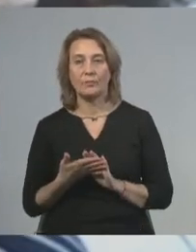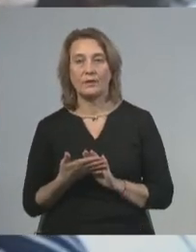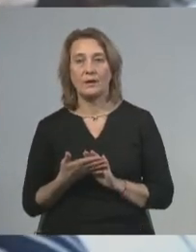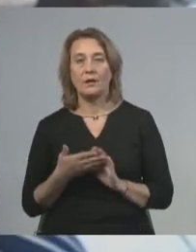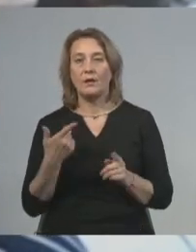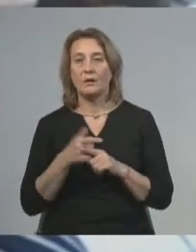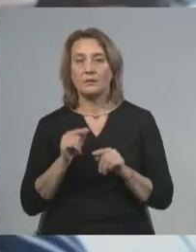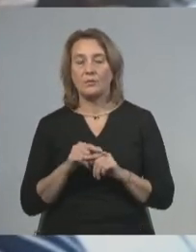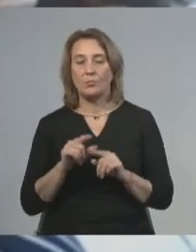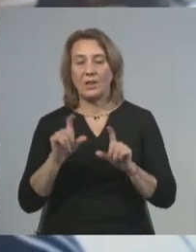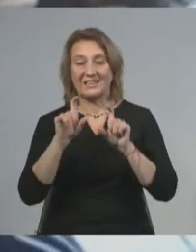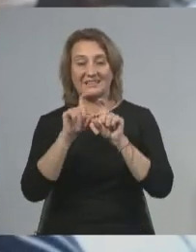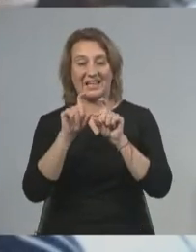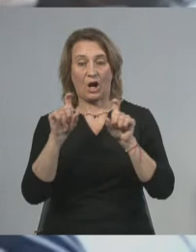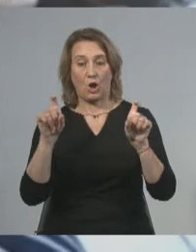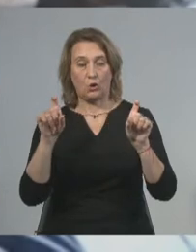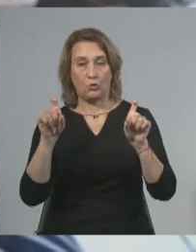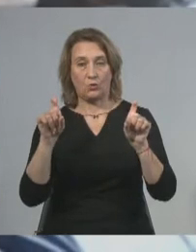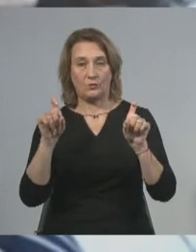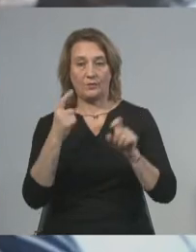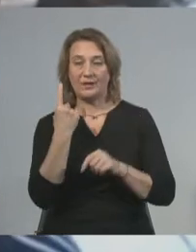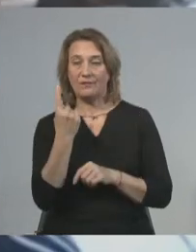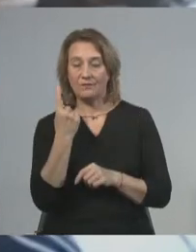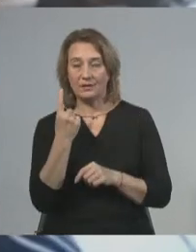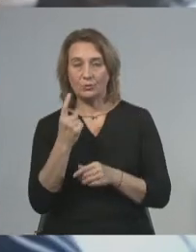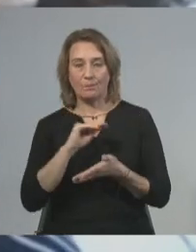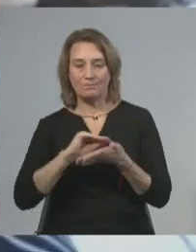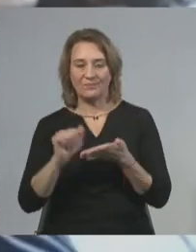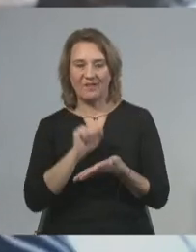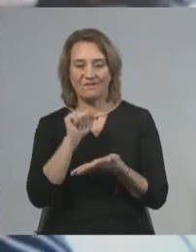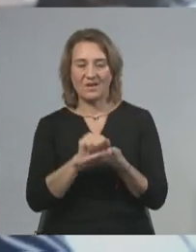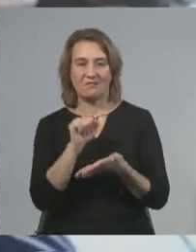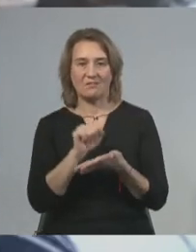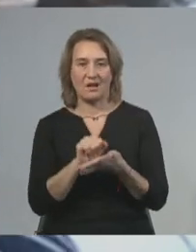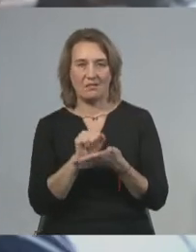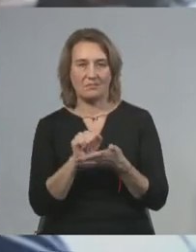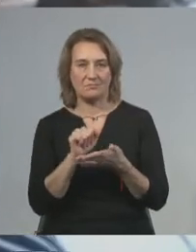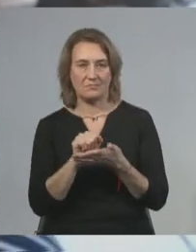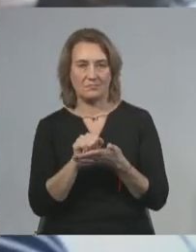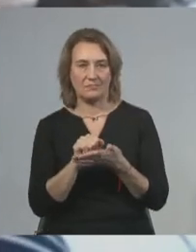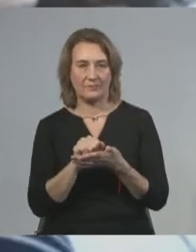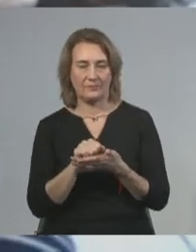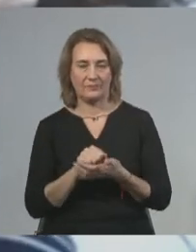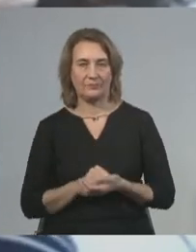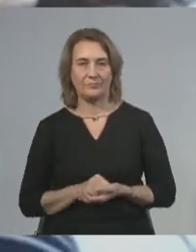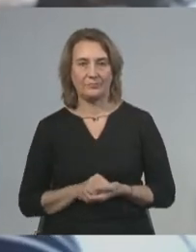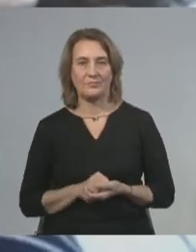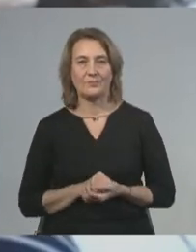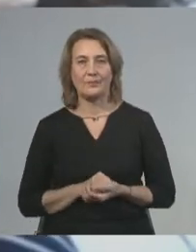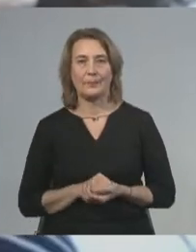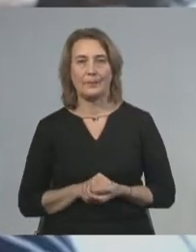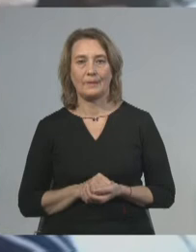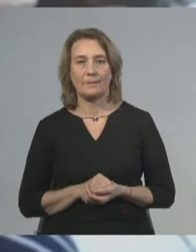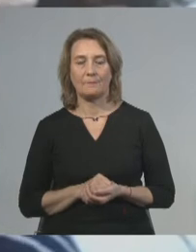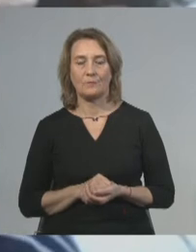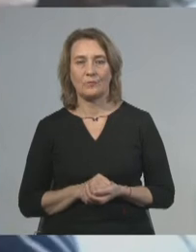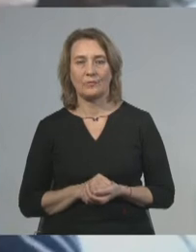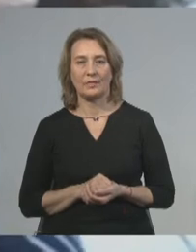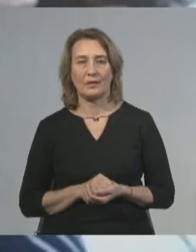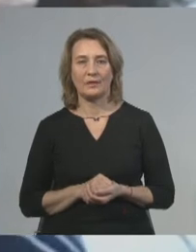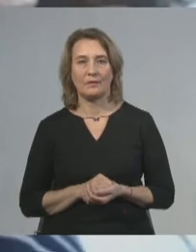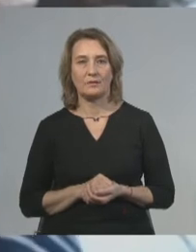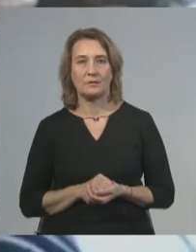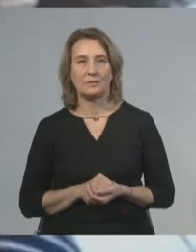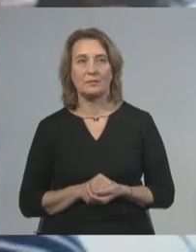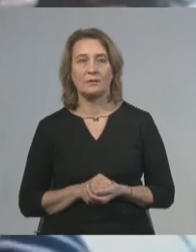saying only six months for having sex with a child so let that sink in for a bit having sex with a